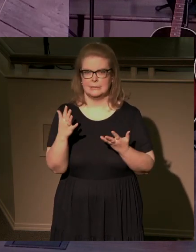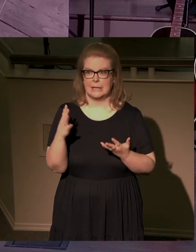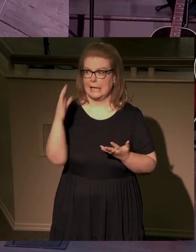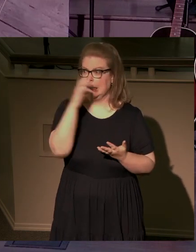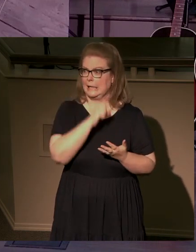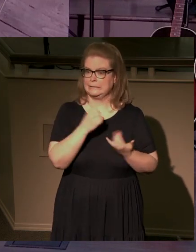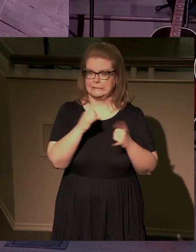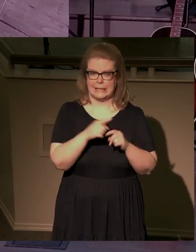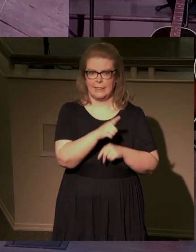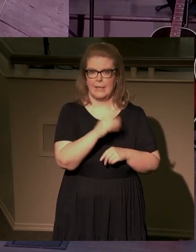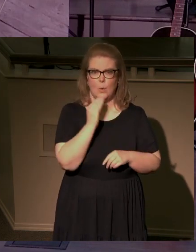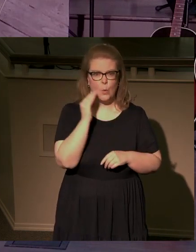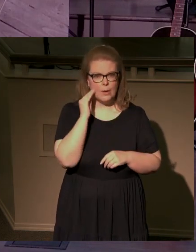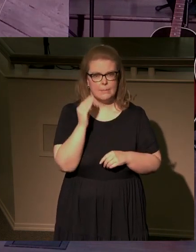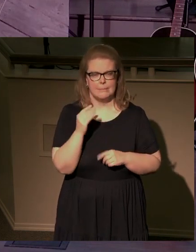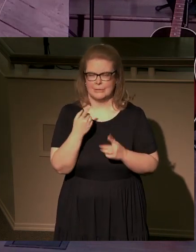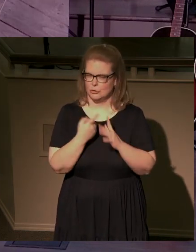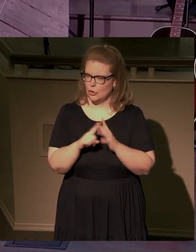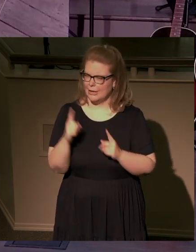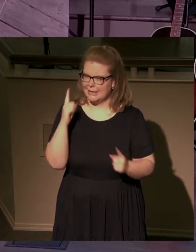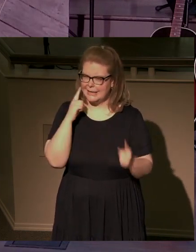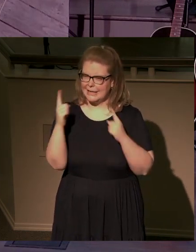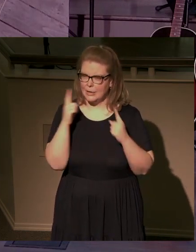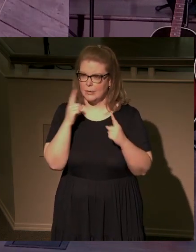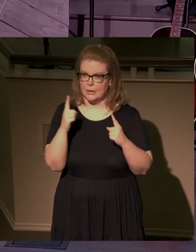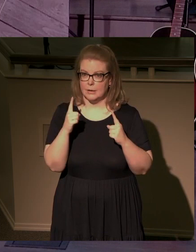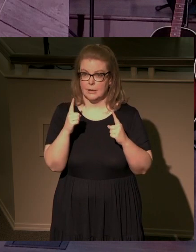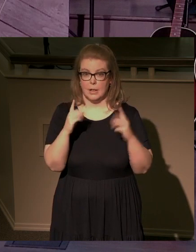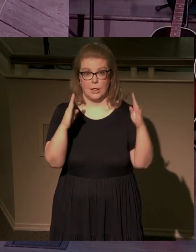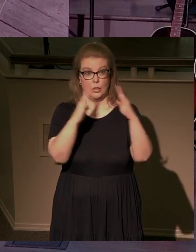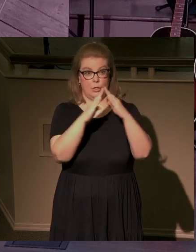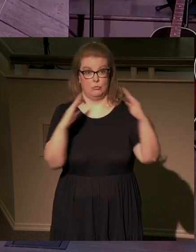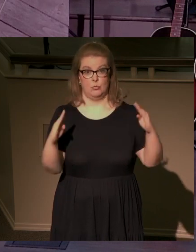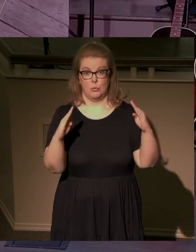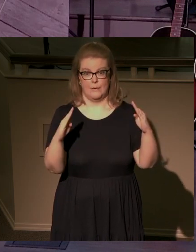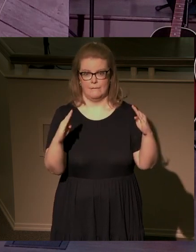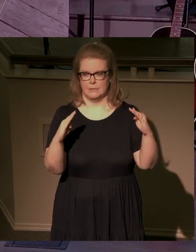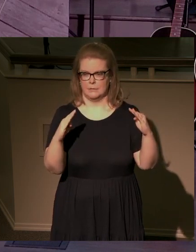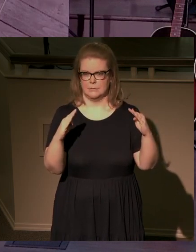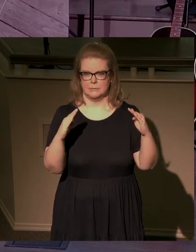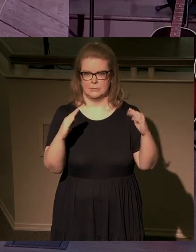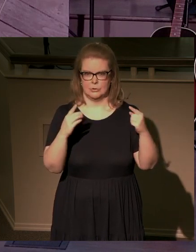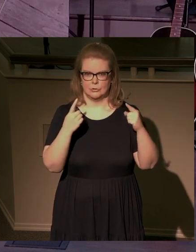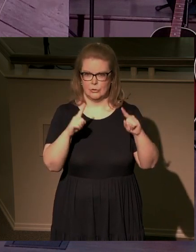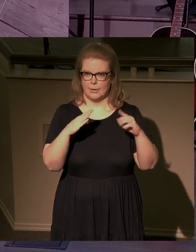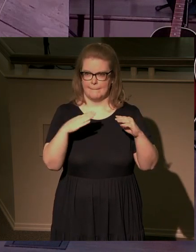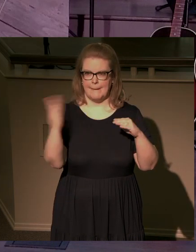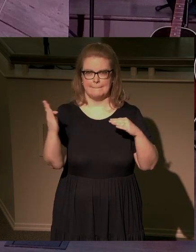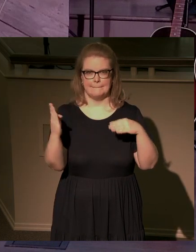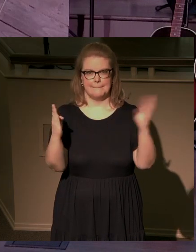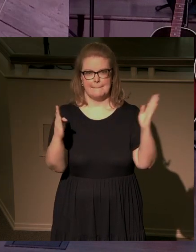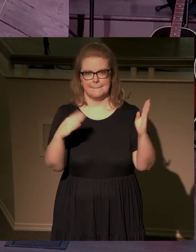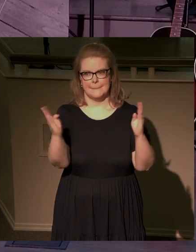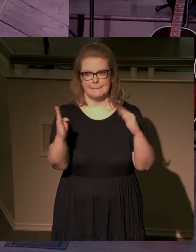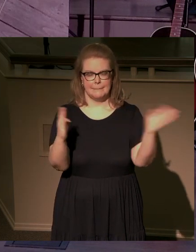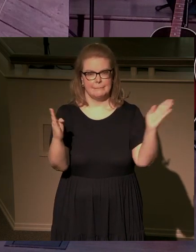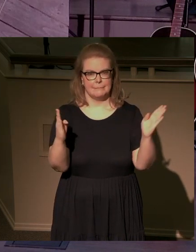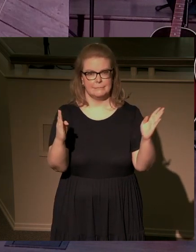in the house. But he started hearing the roof panels, the corrugated roof panels, get picked off of the top of his